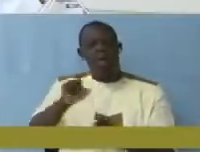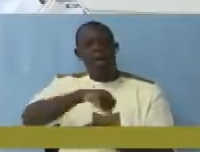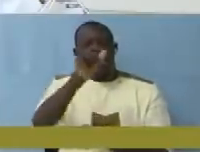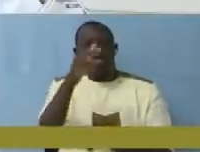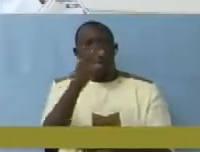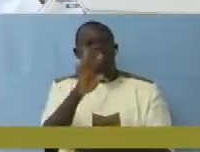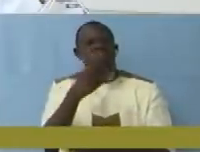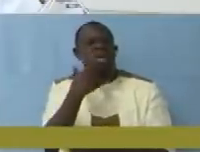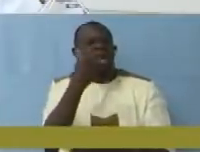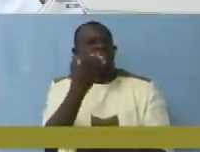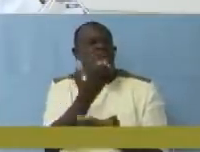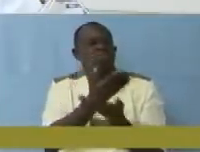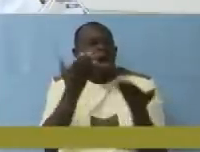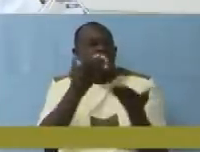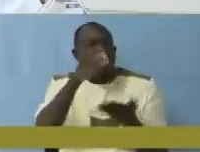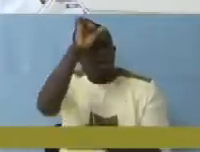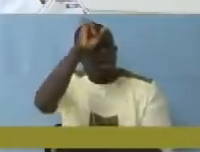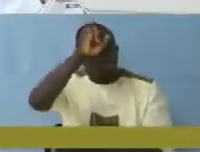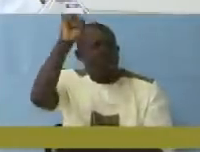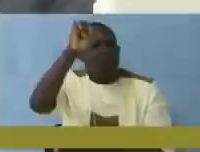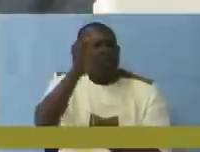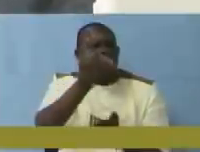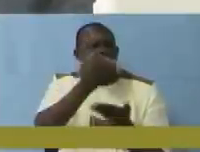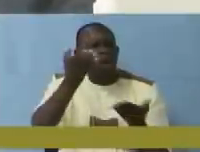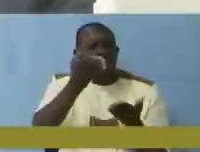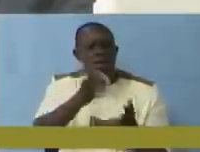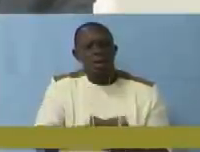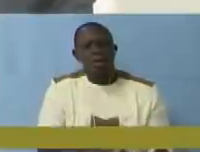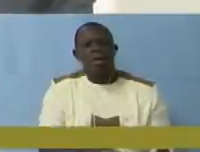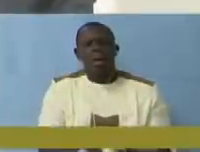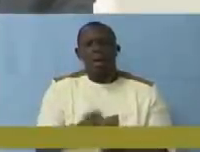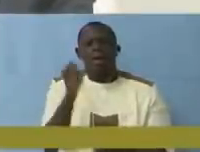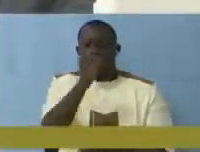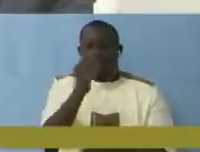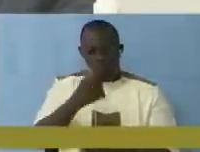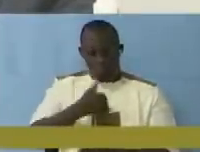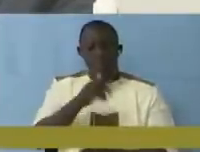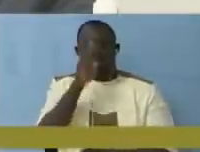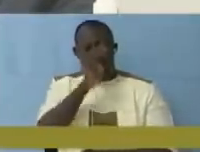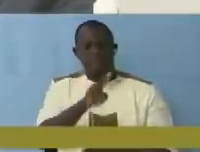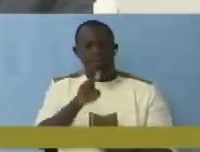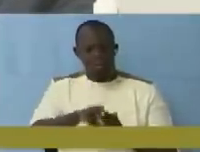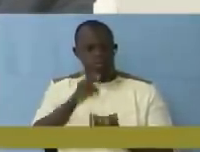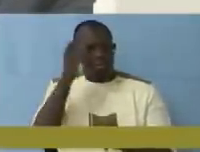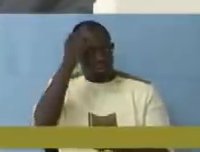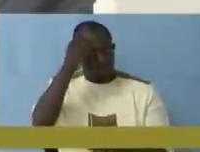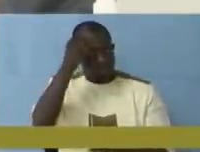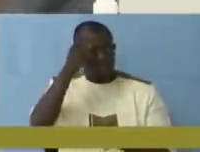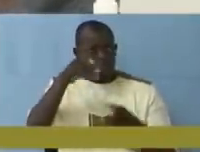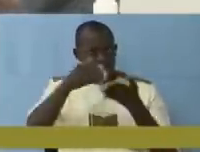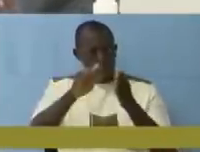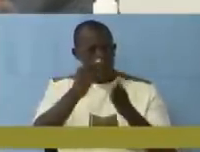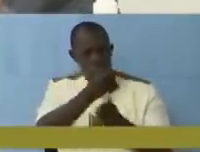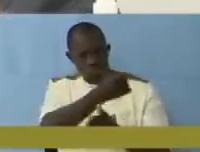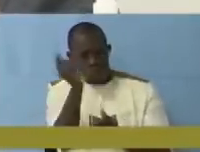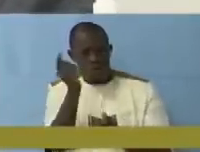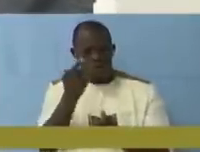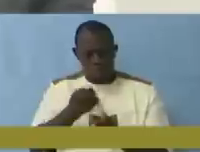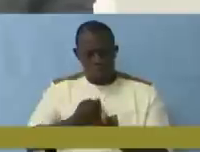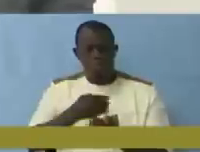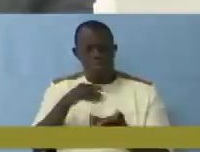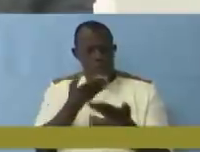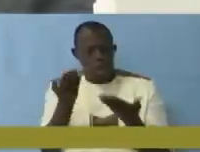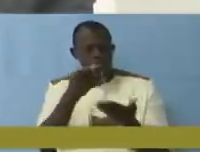ask, why President? No. President. Because I am trying to think like you people. You are part of Office of the